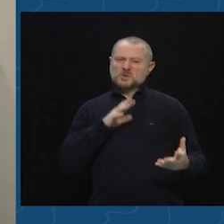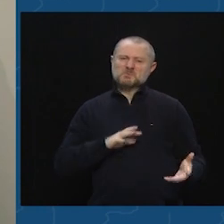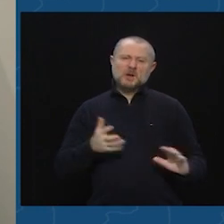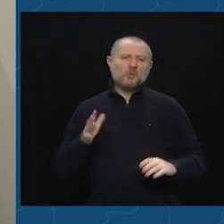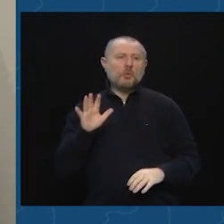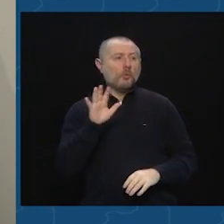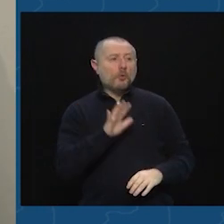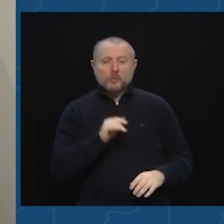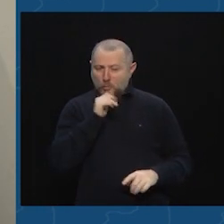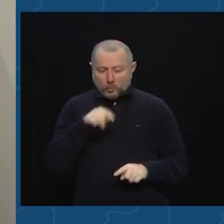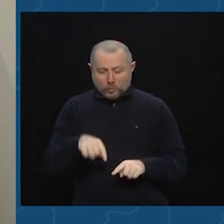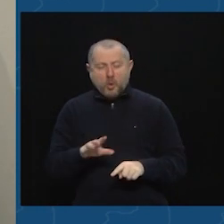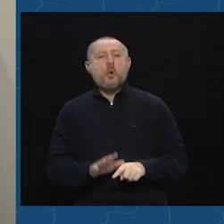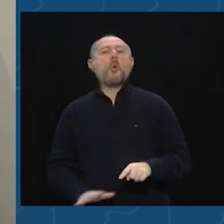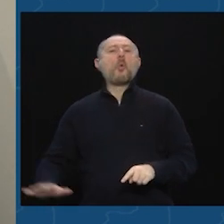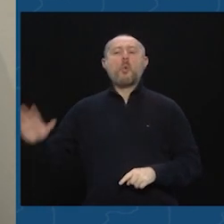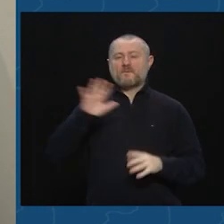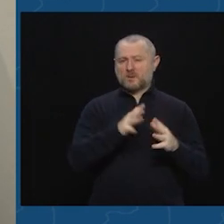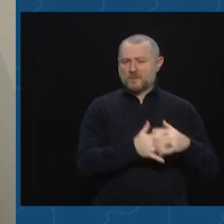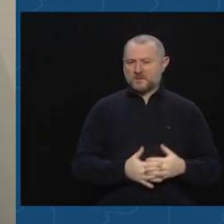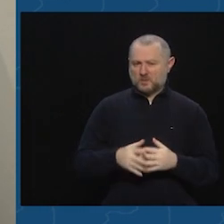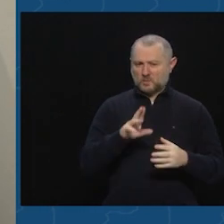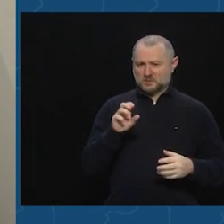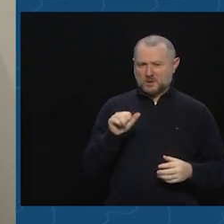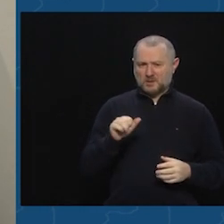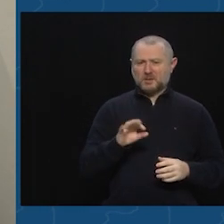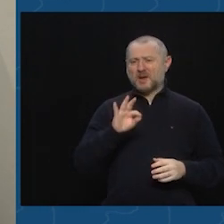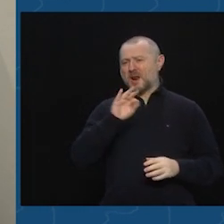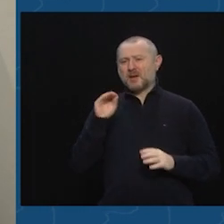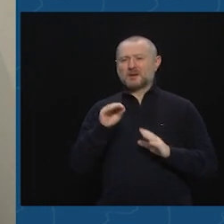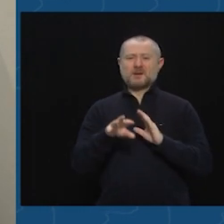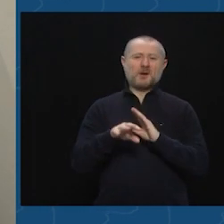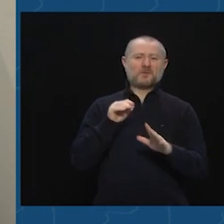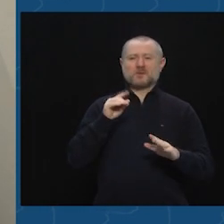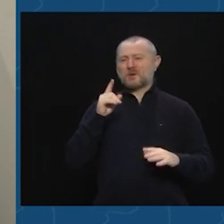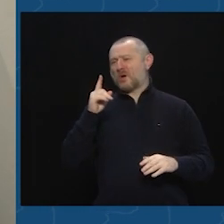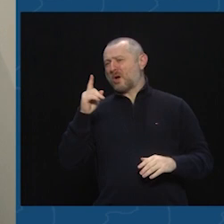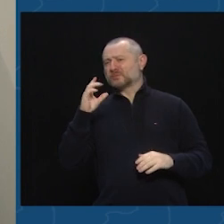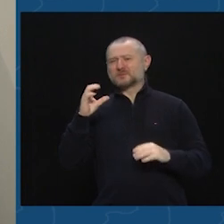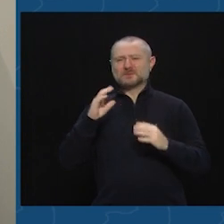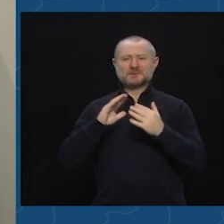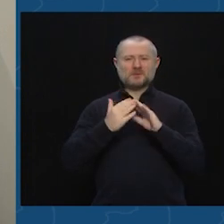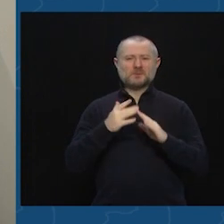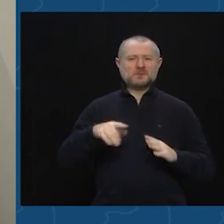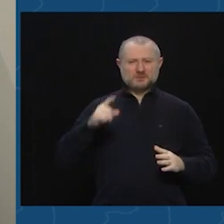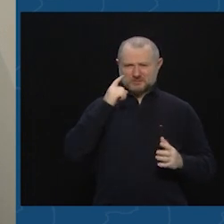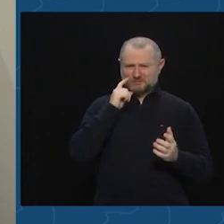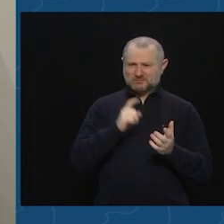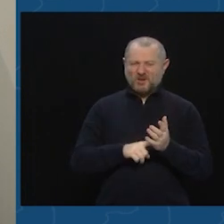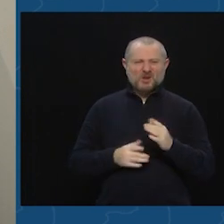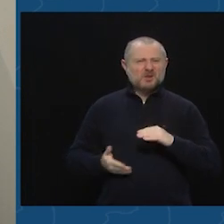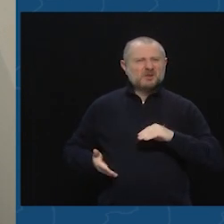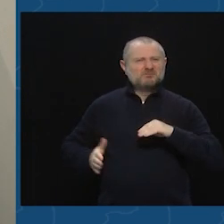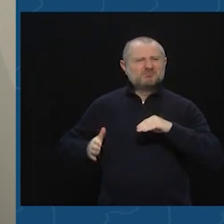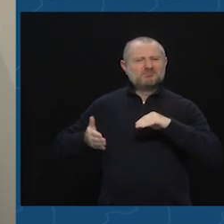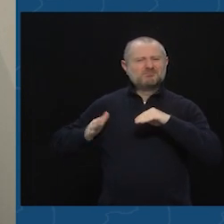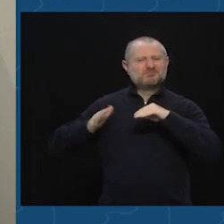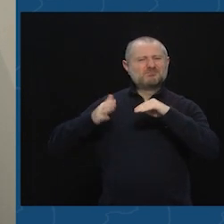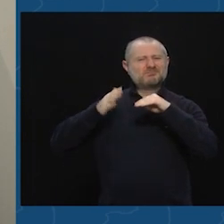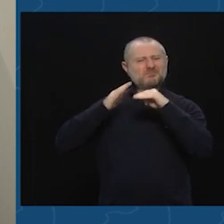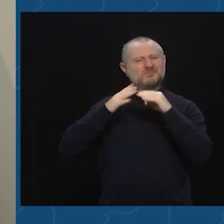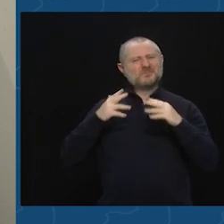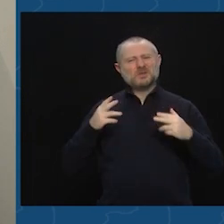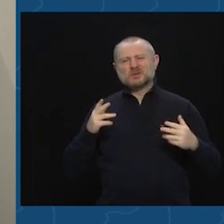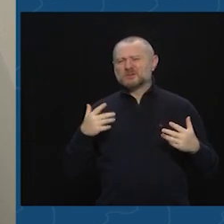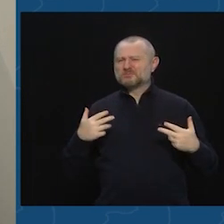seeing an escalation in gun violence cases. And we have to make sure that we're working together. And this is not a New York phenomenon. This